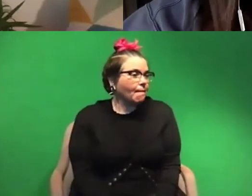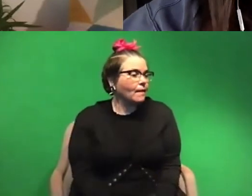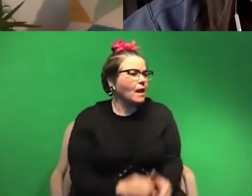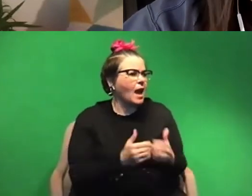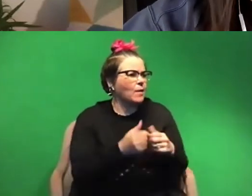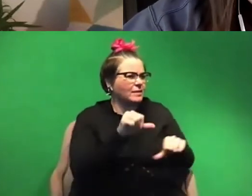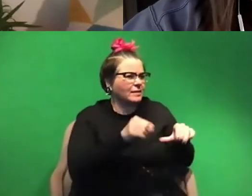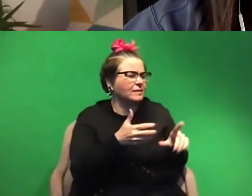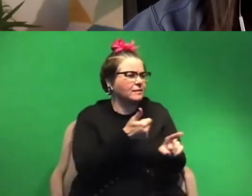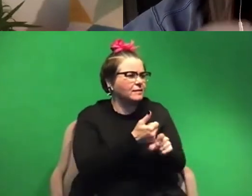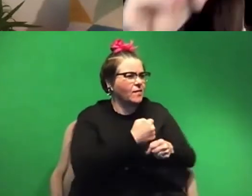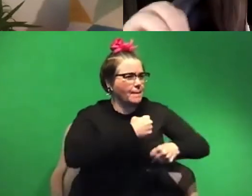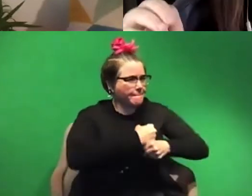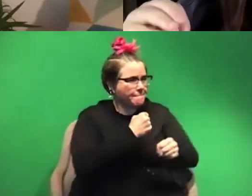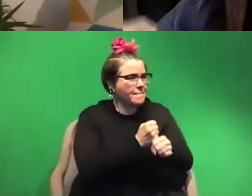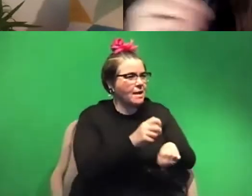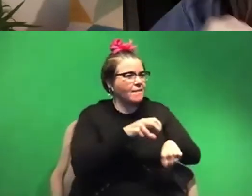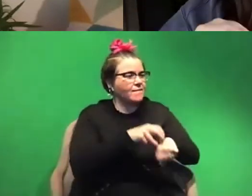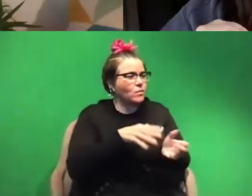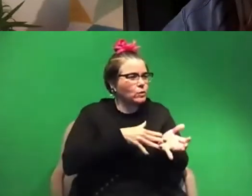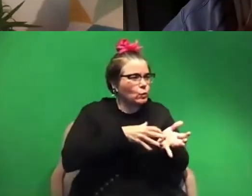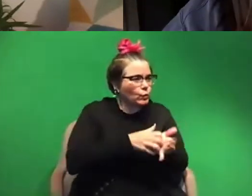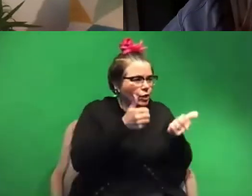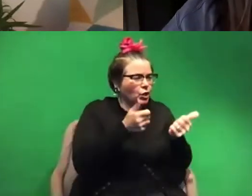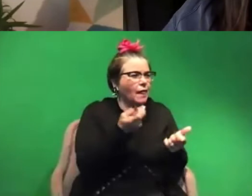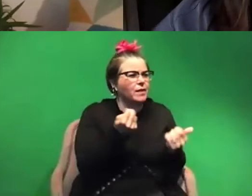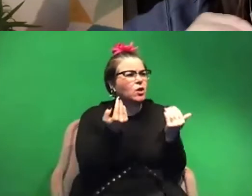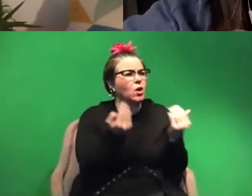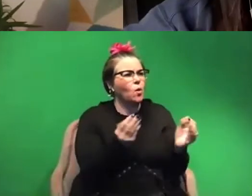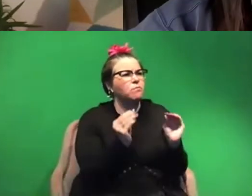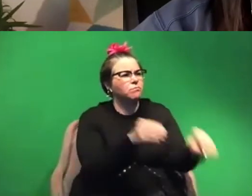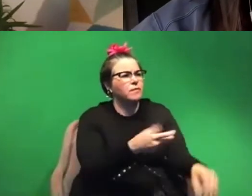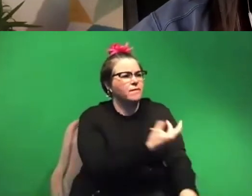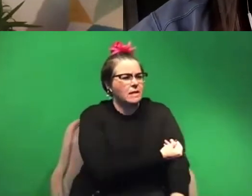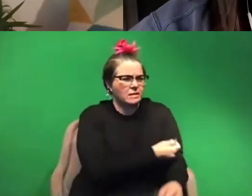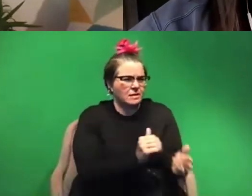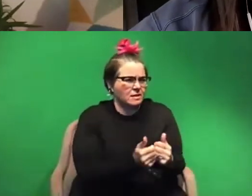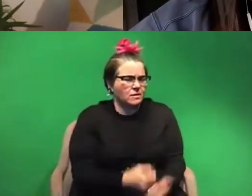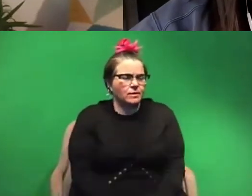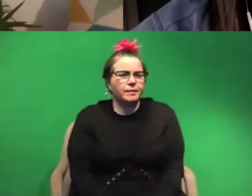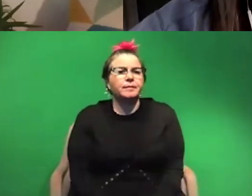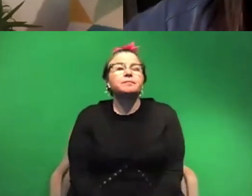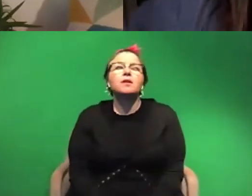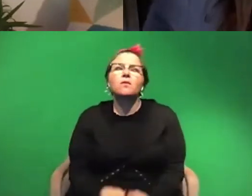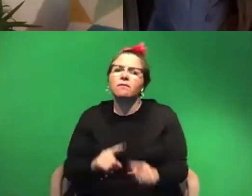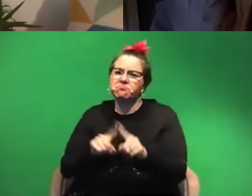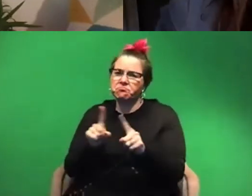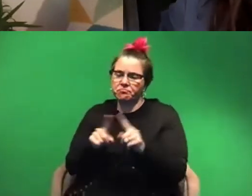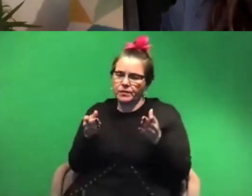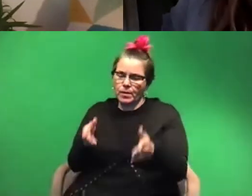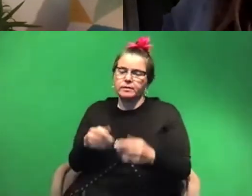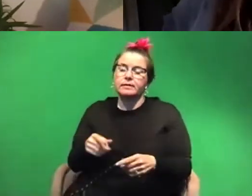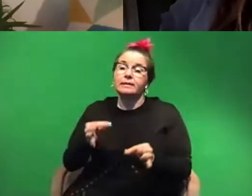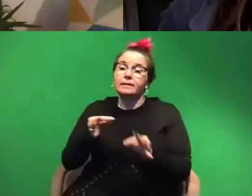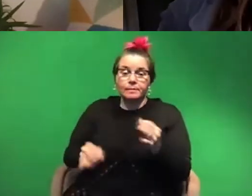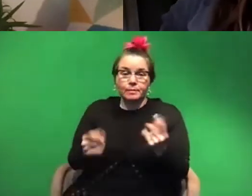scientist make a virus weaker to then put into a vaccine? So there are many ways to do that. The simplest